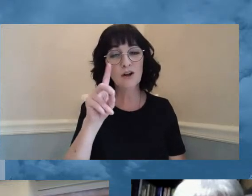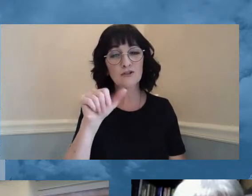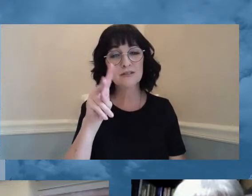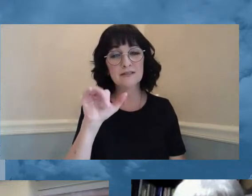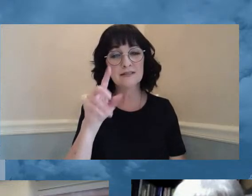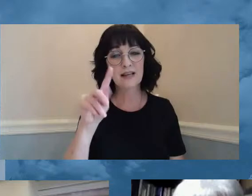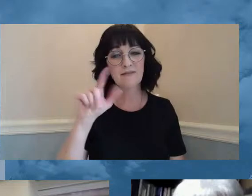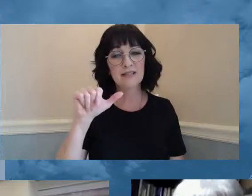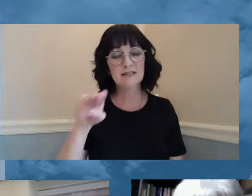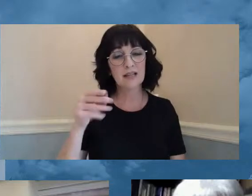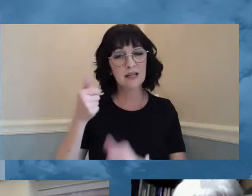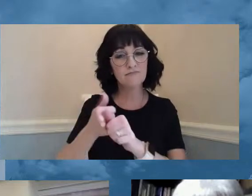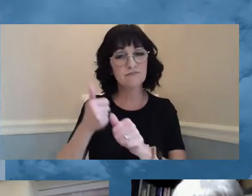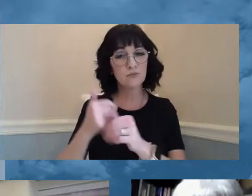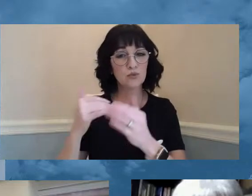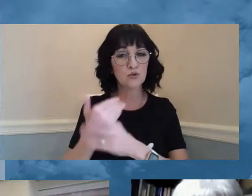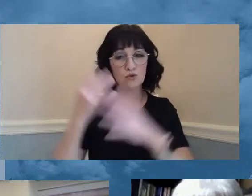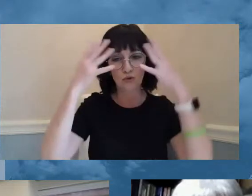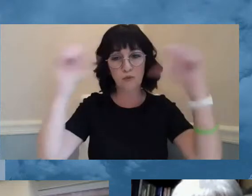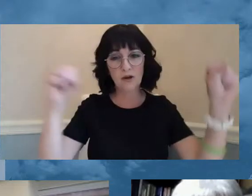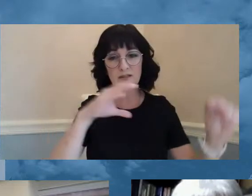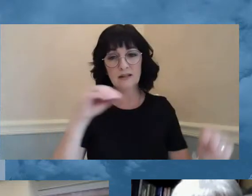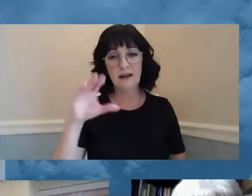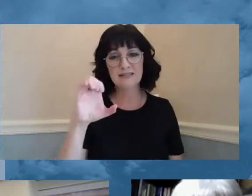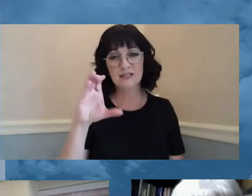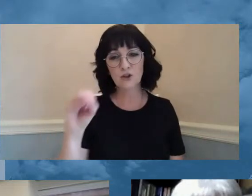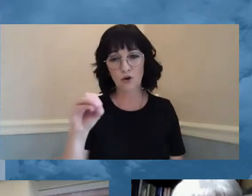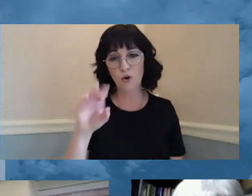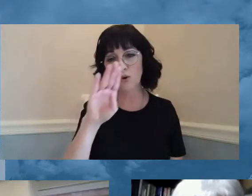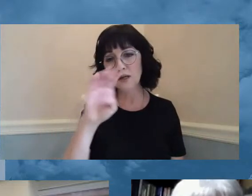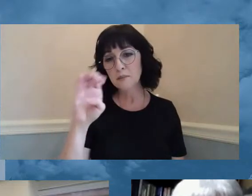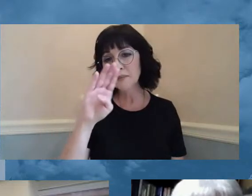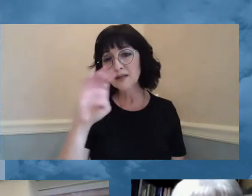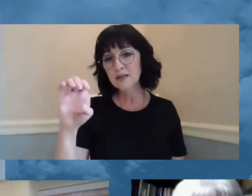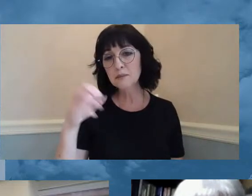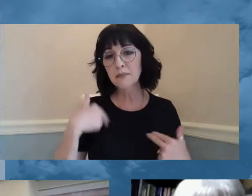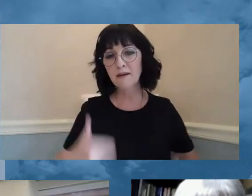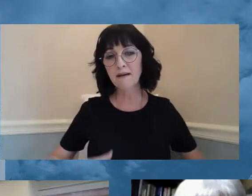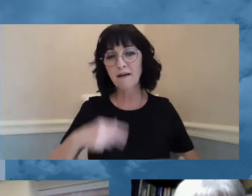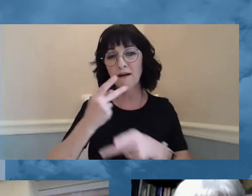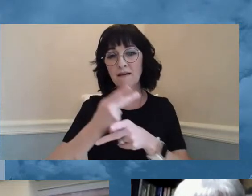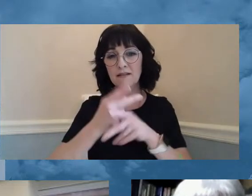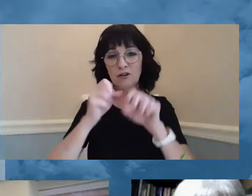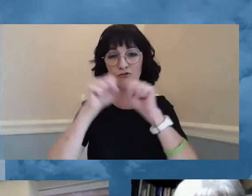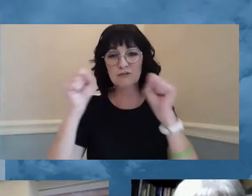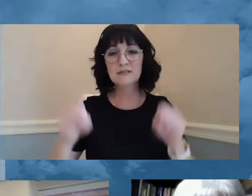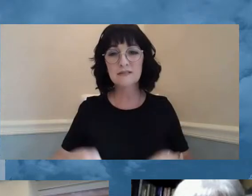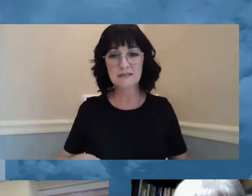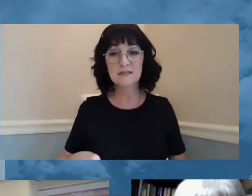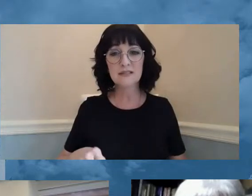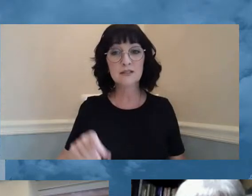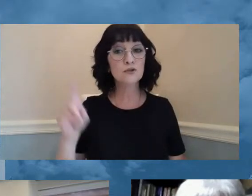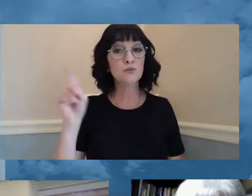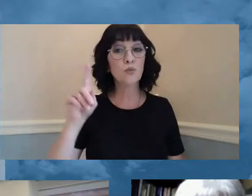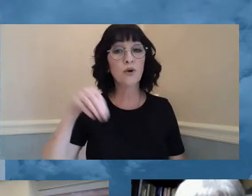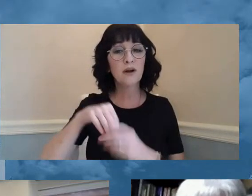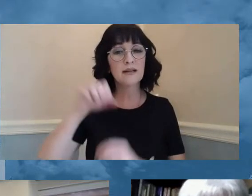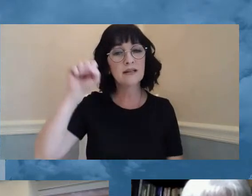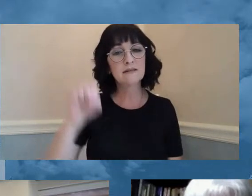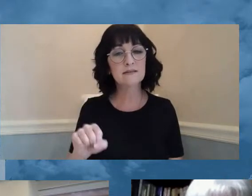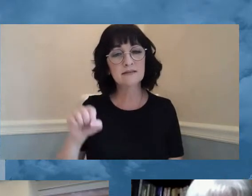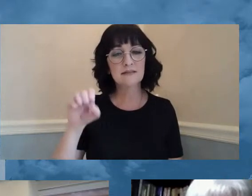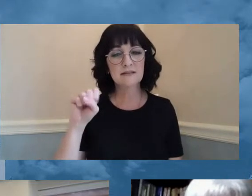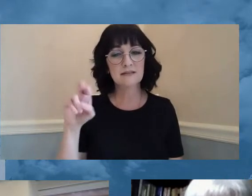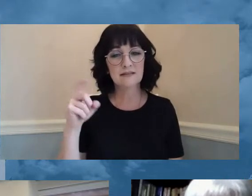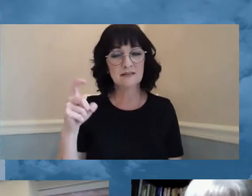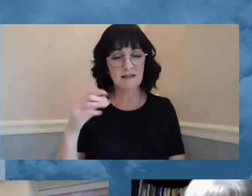new President and CEO of BB Healthcare in the lower part of our state. He's going to be with us tonight to talk a little bit about